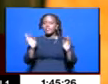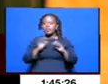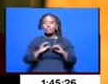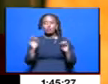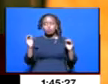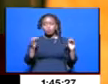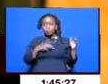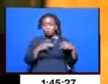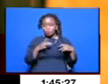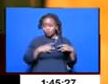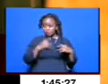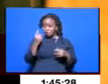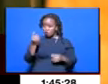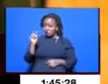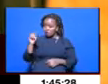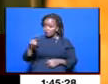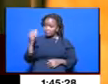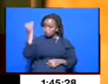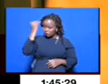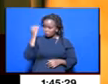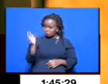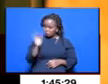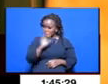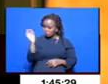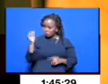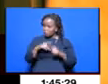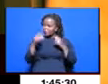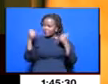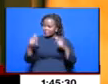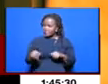this court, by any other court in this country.